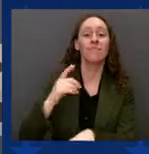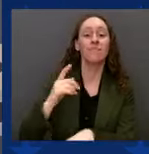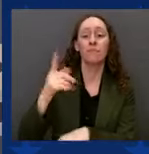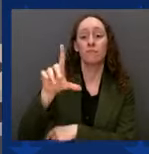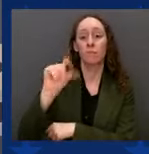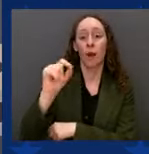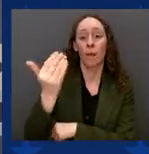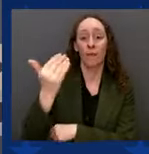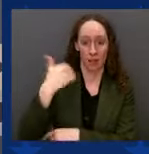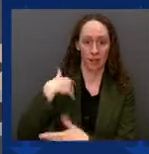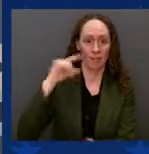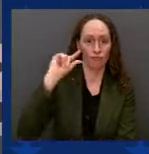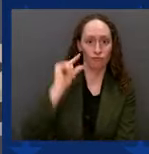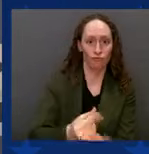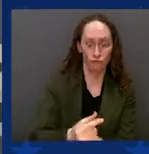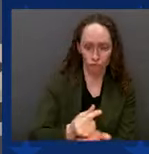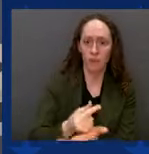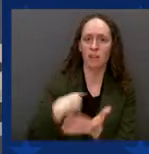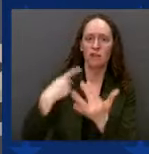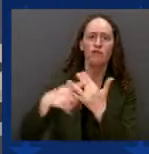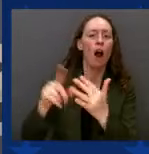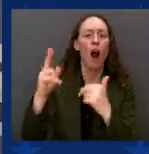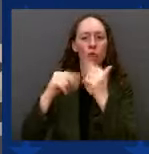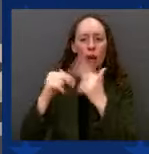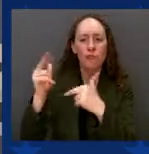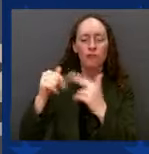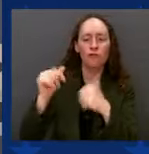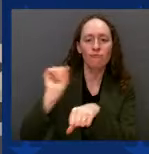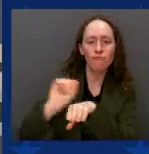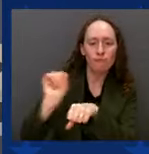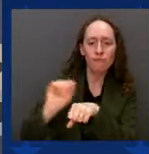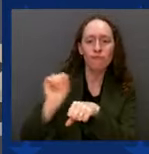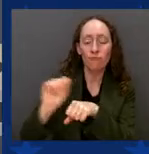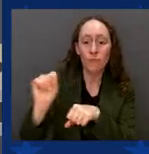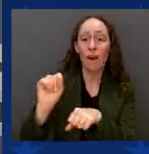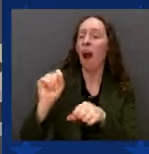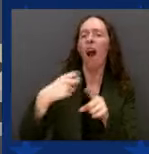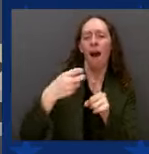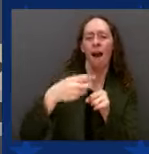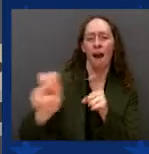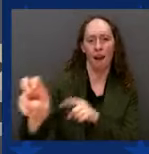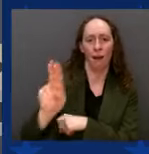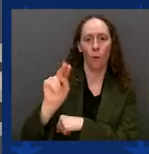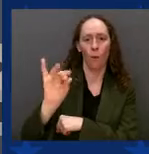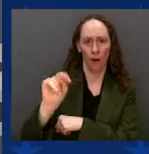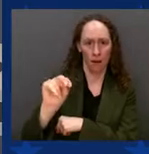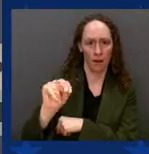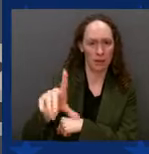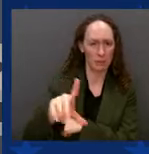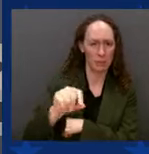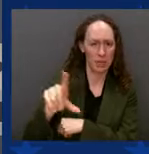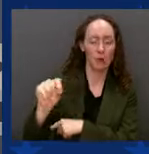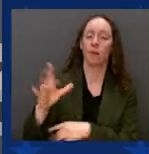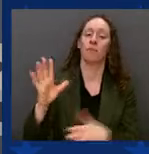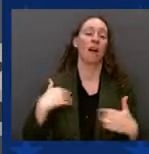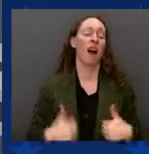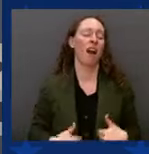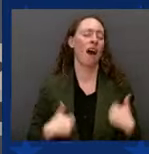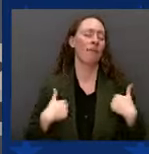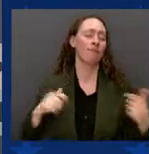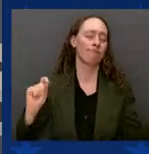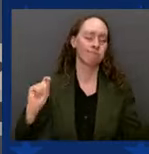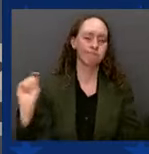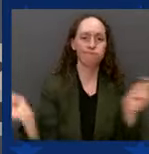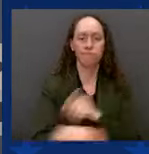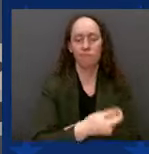IUPAT in 2020, and it changed my life for the better. Being part of the union provides me and my coworkers with a level of